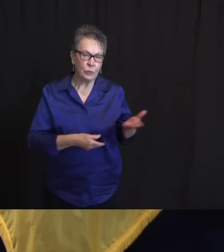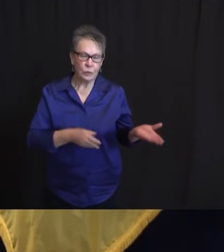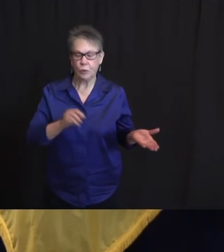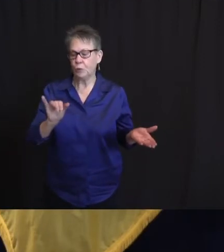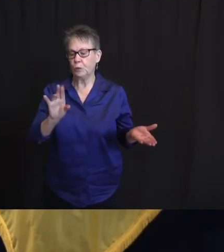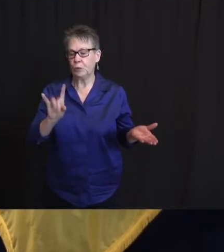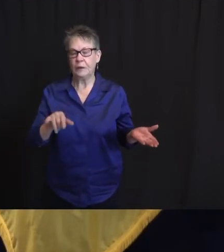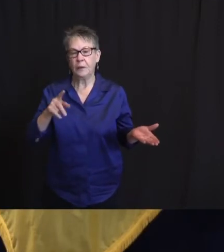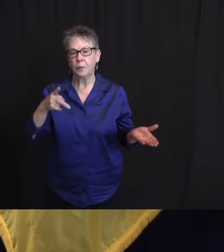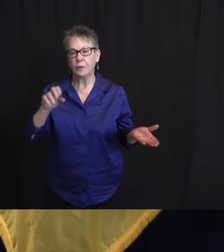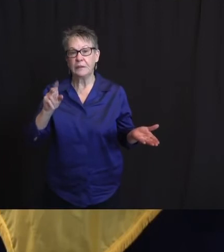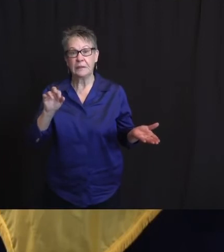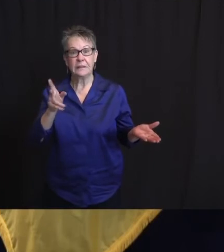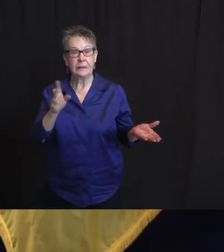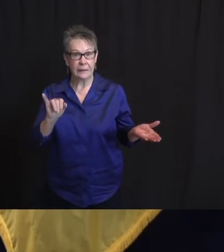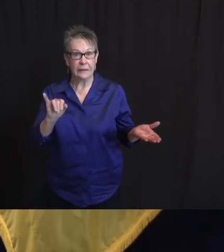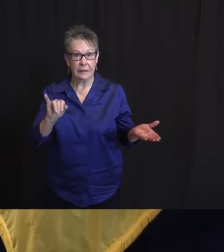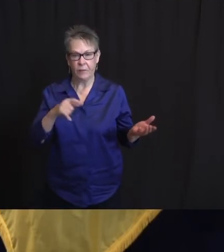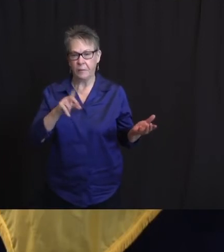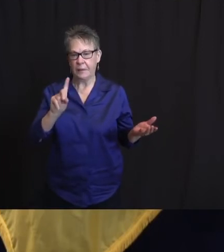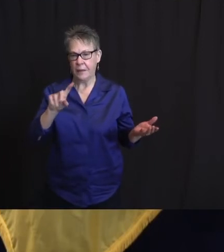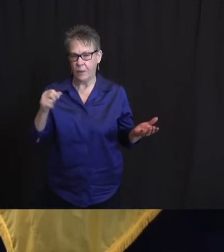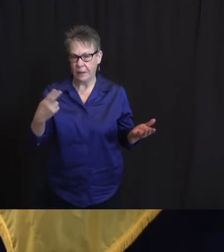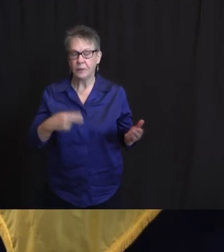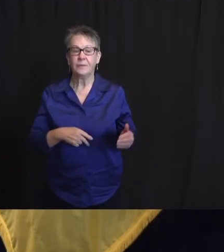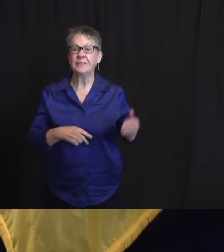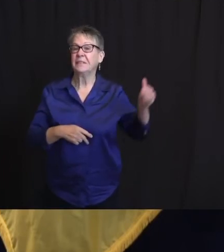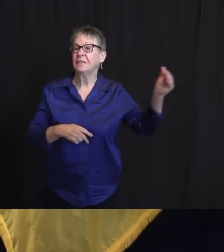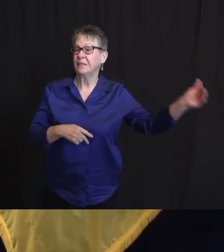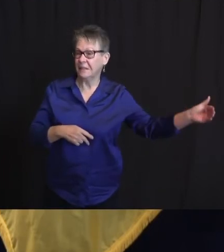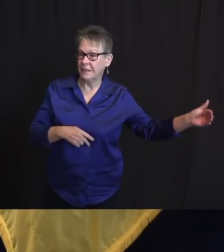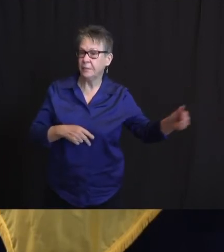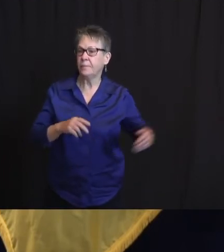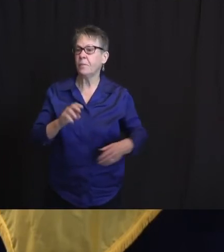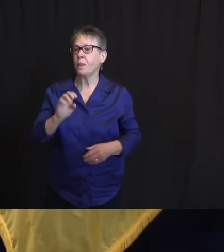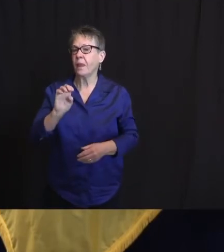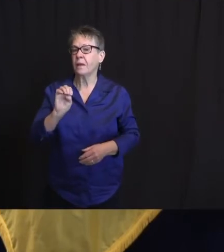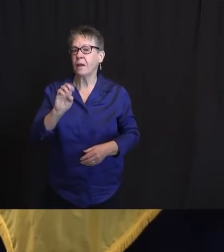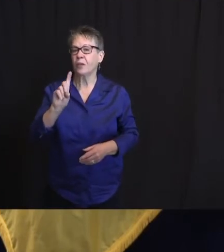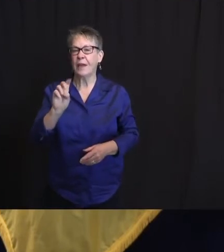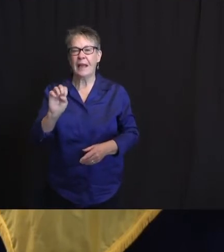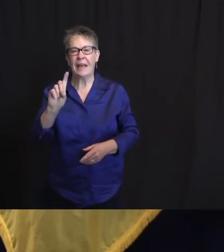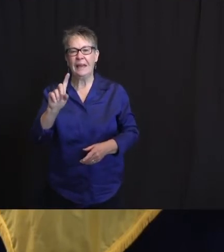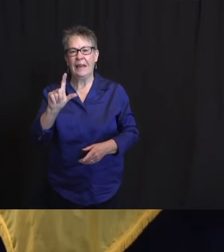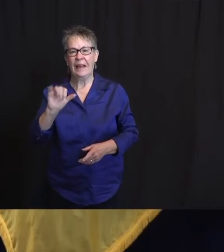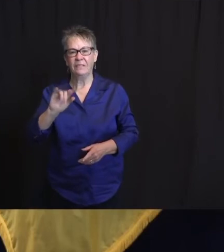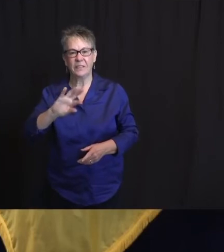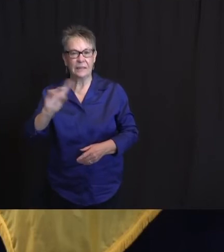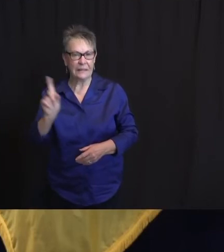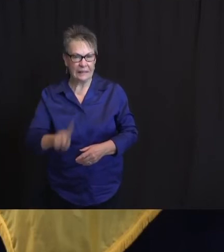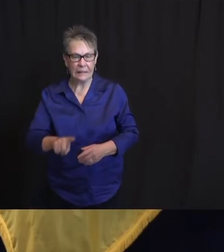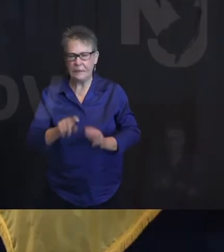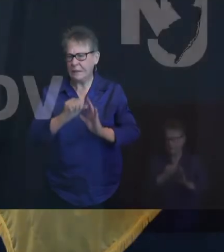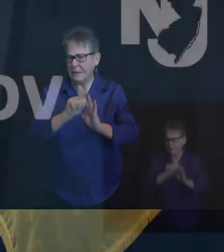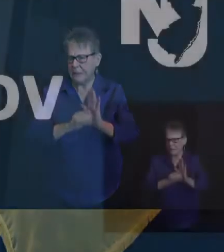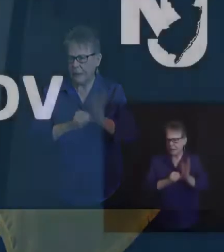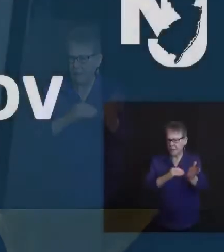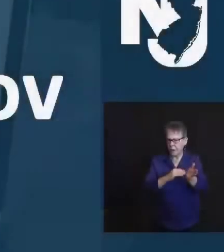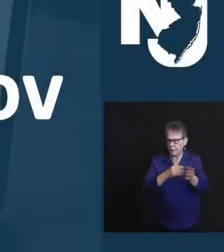Persicelli. To her right, the Department of Health's Communicable Disease Service Medical Director, another familiar face, Dr. Ed